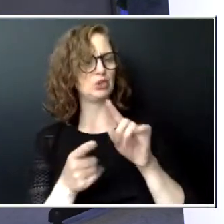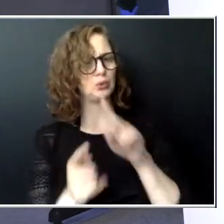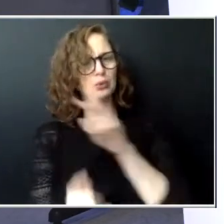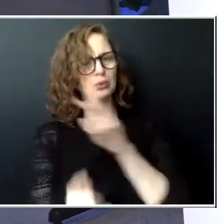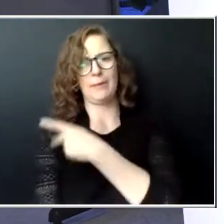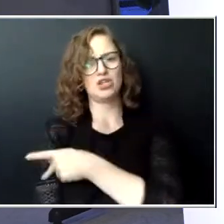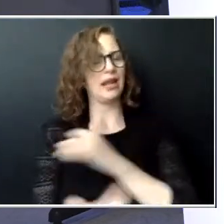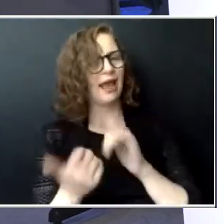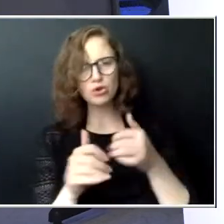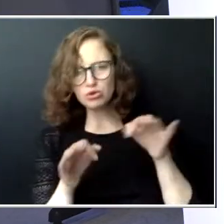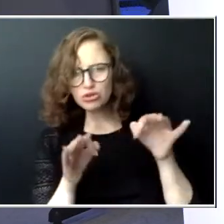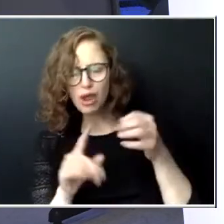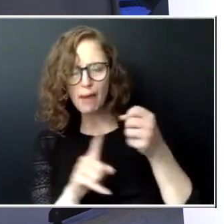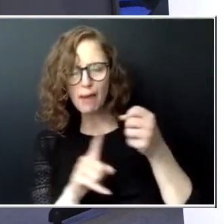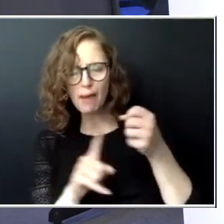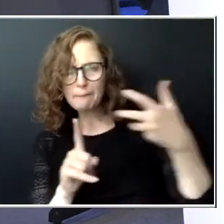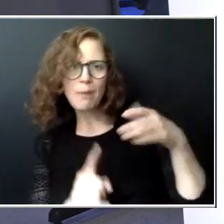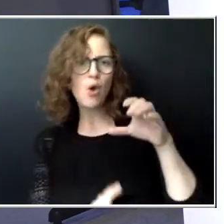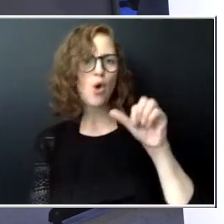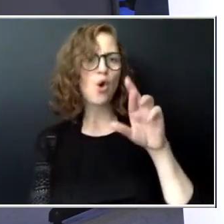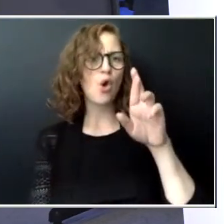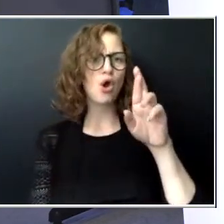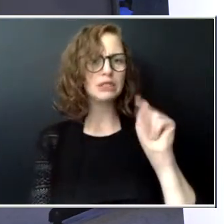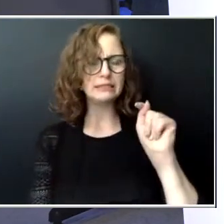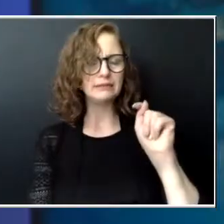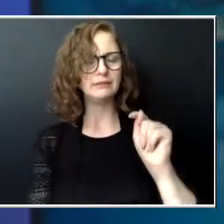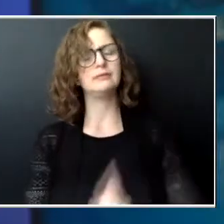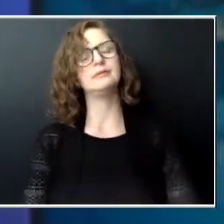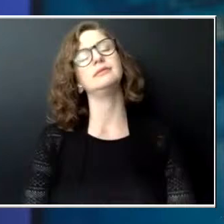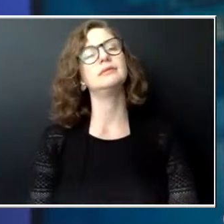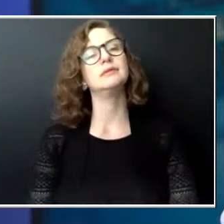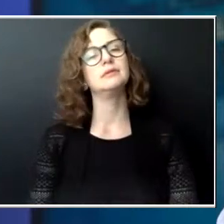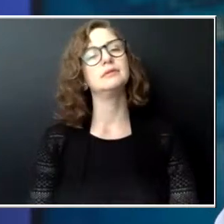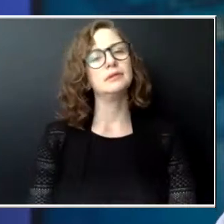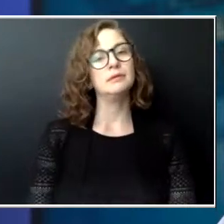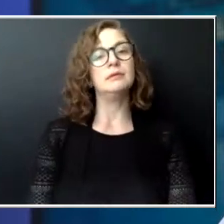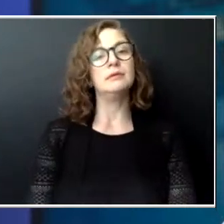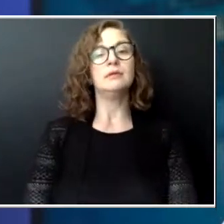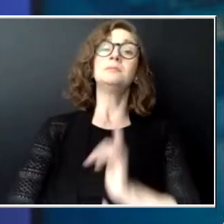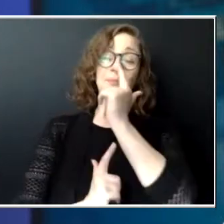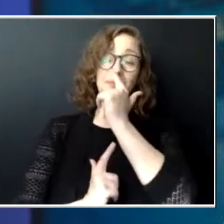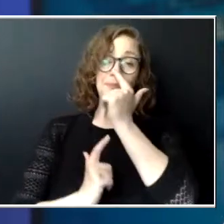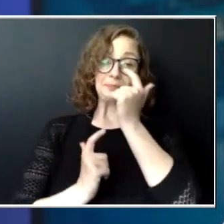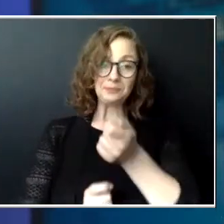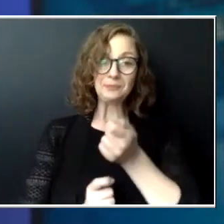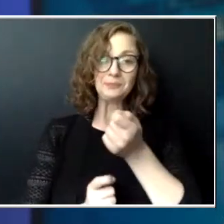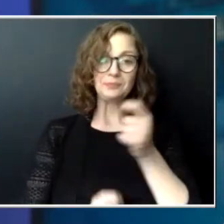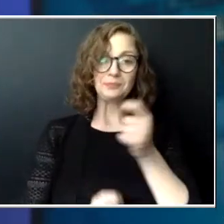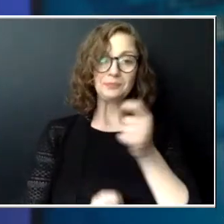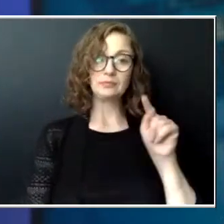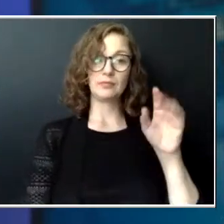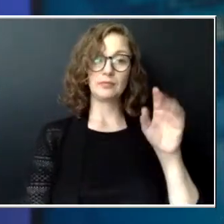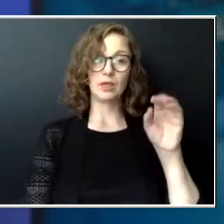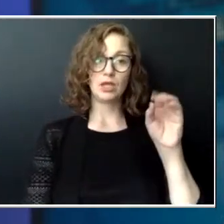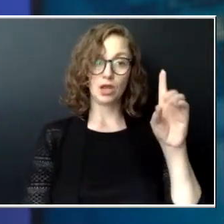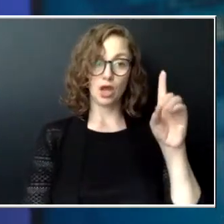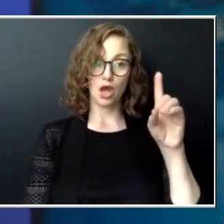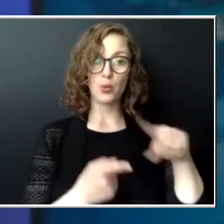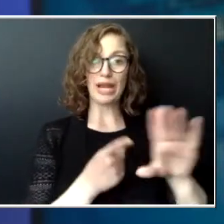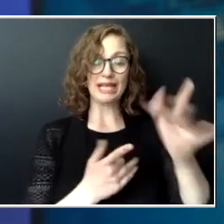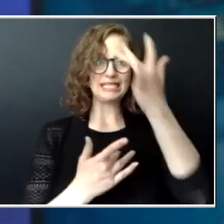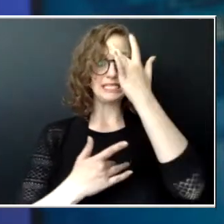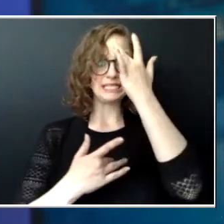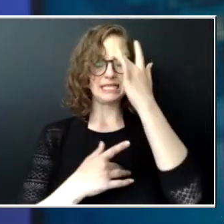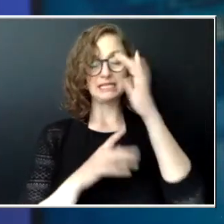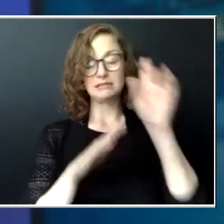What exactly is going to happen? So it's very interesting. So when Todd's disease came back, that was around the time that CAR T had